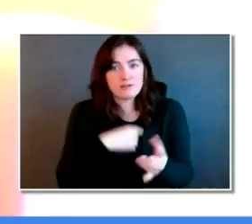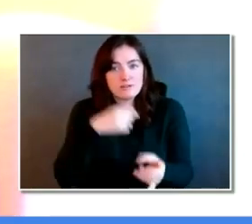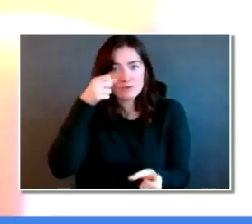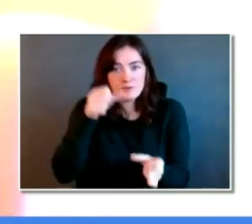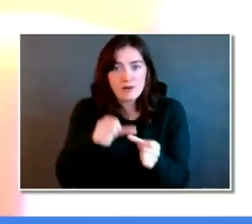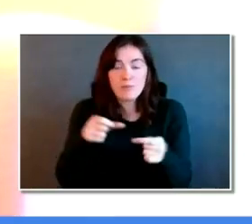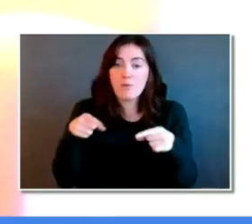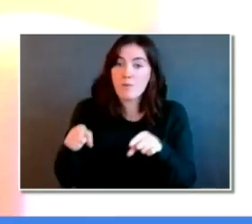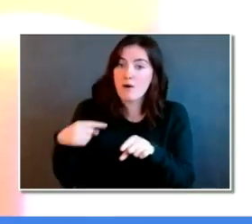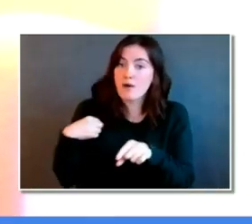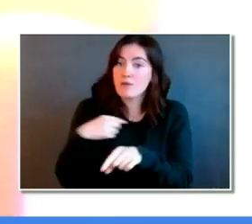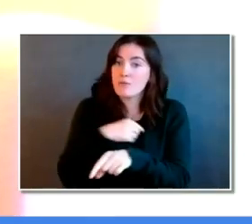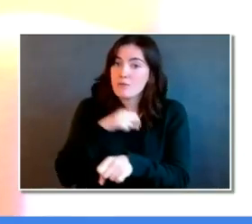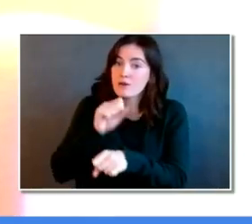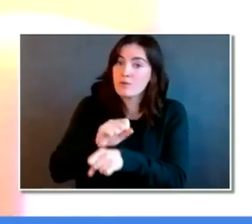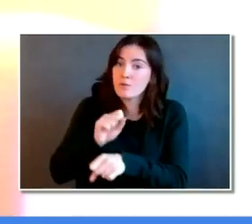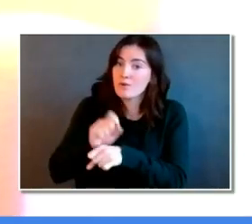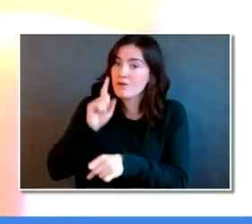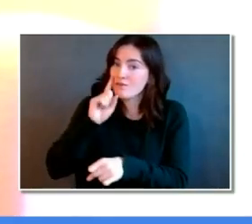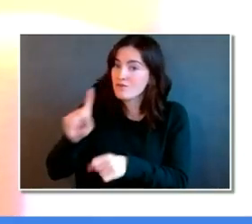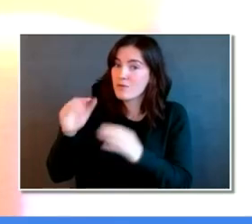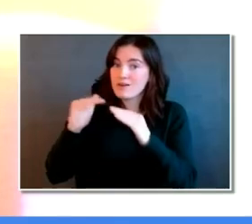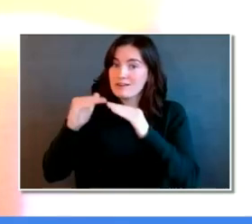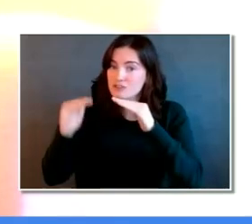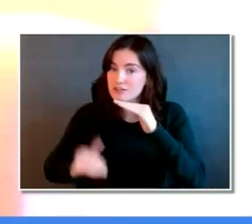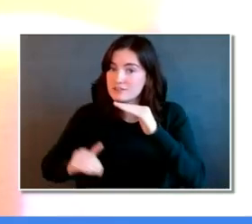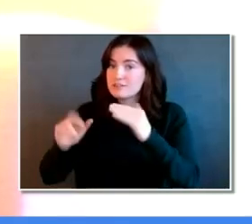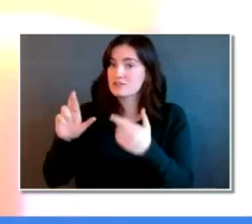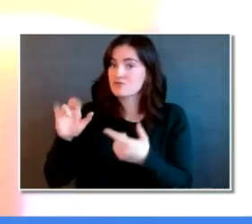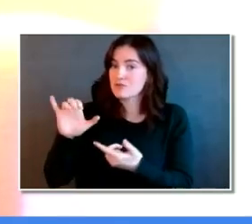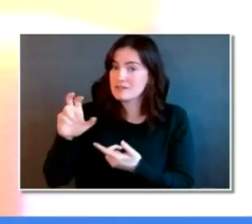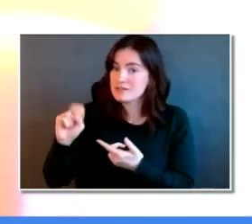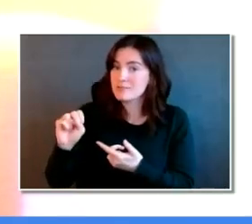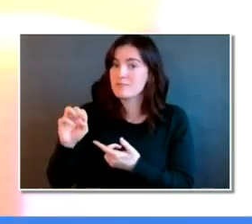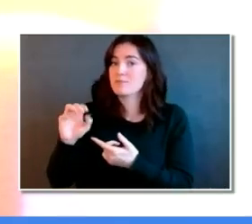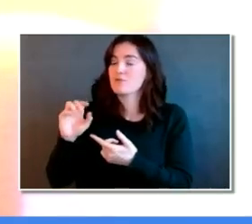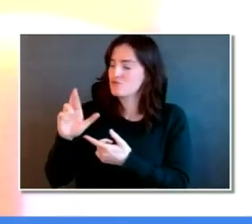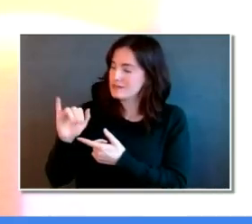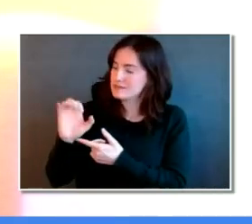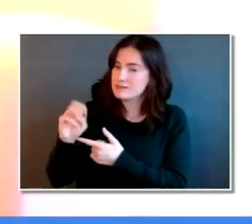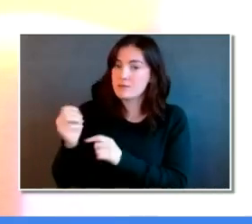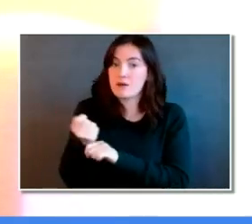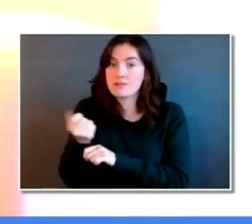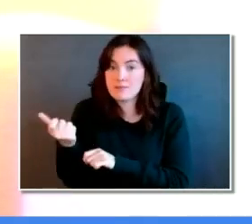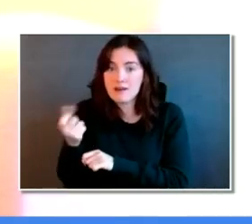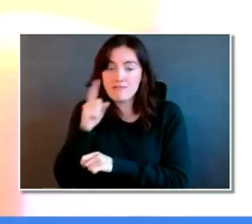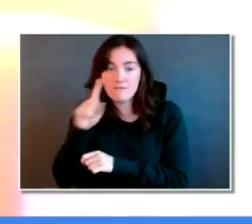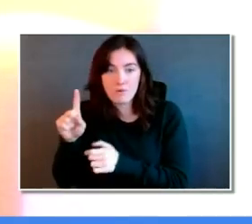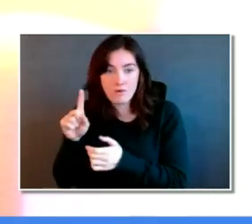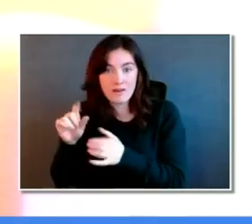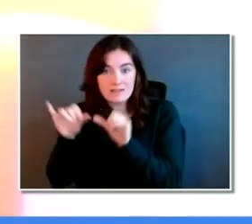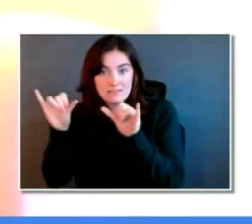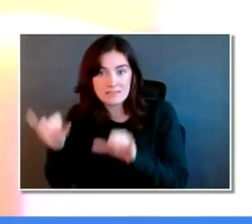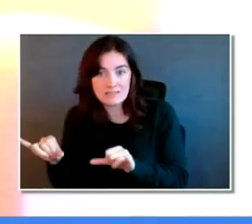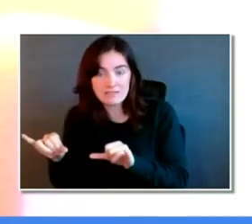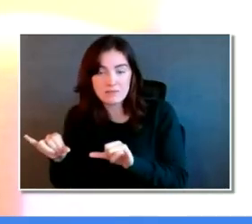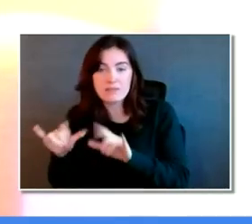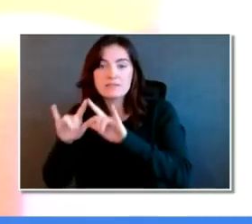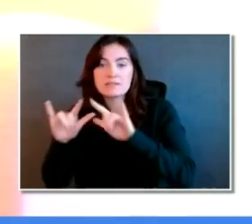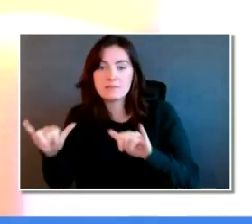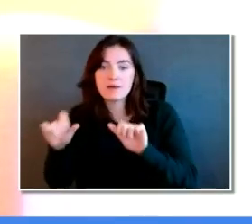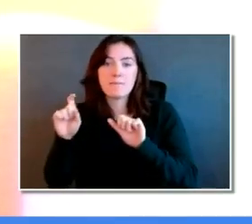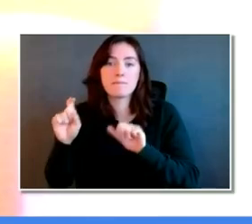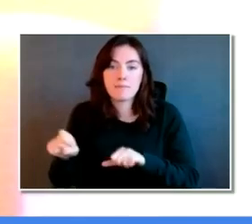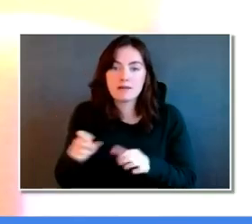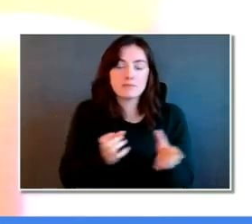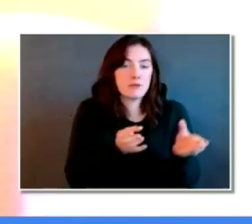eliminate racism and injustice as a college system, we have to remain vigilant in eliminating them in our interactions with